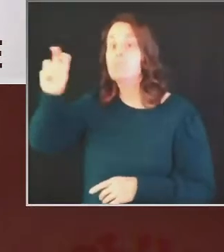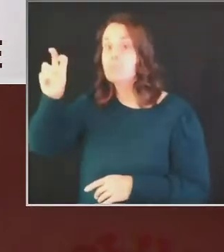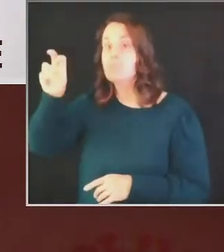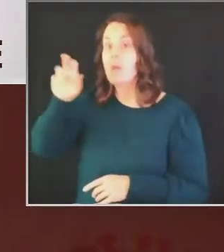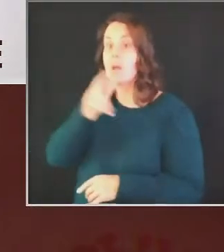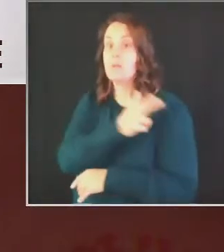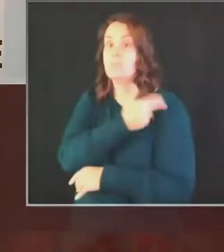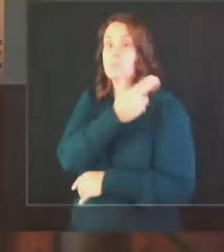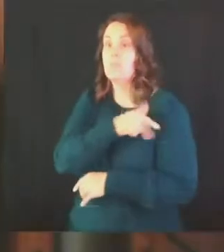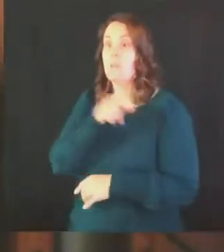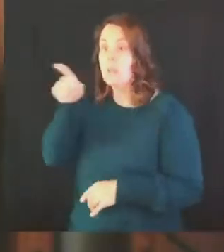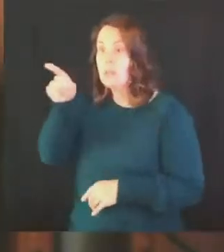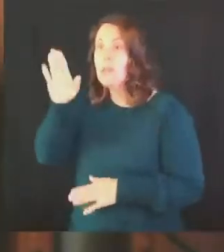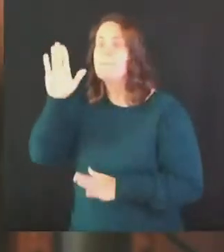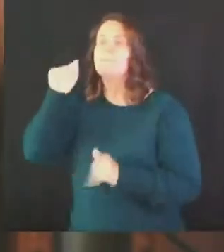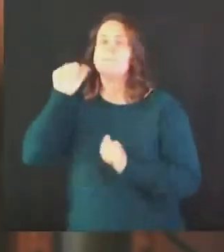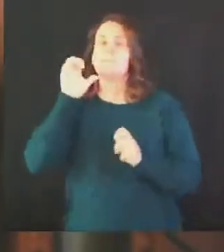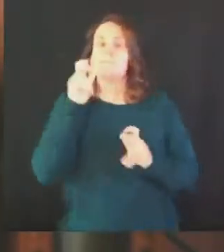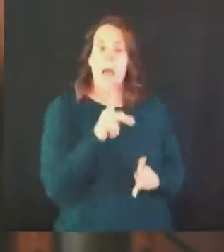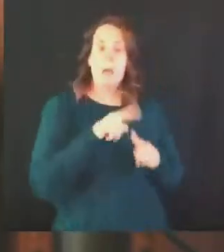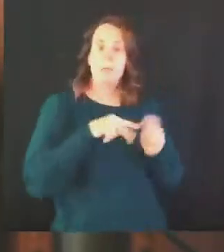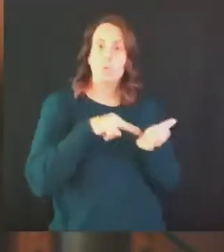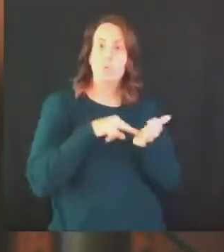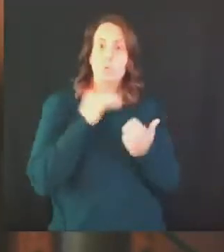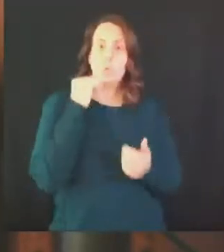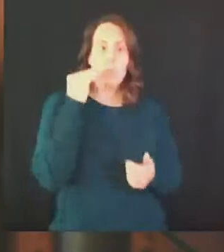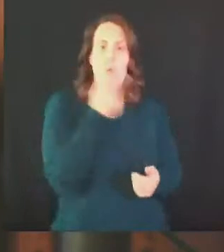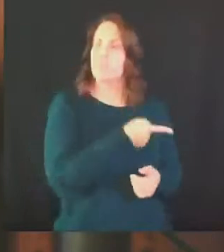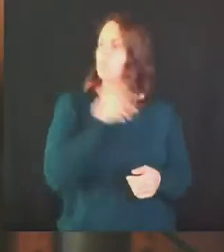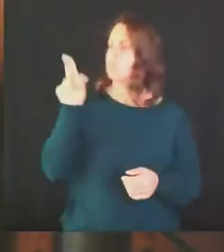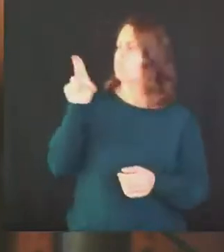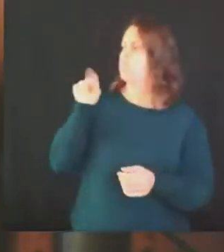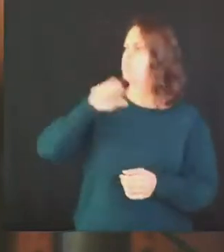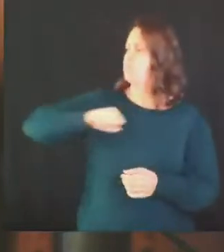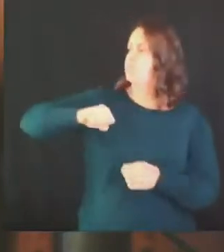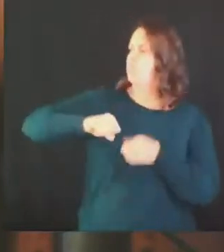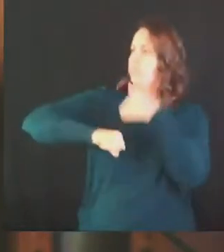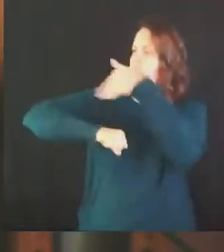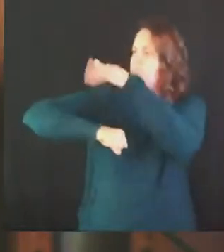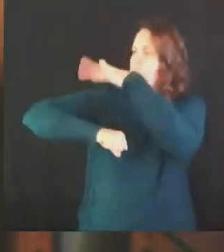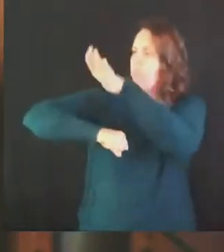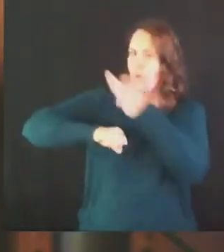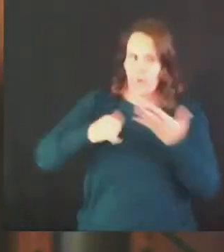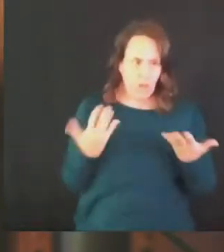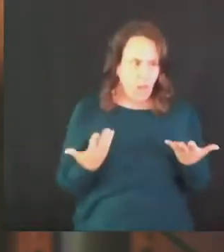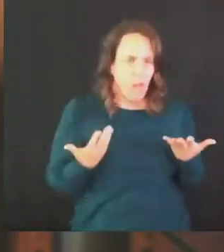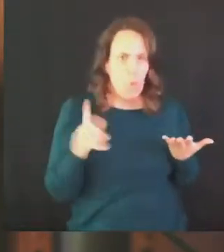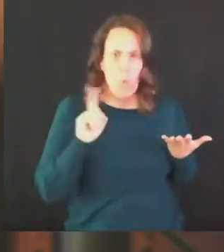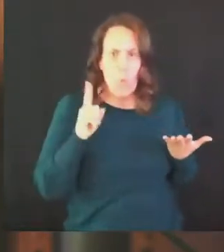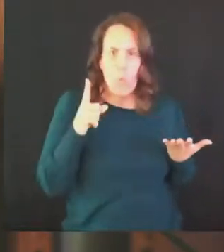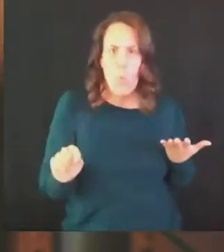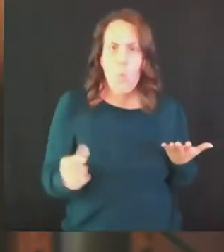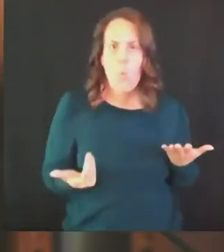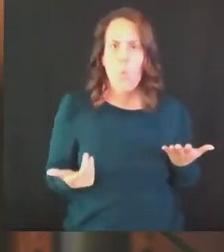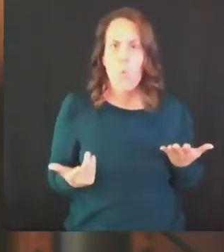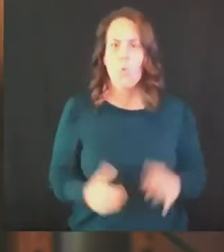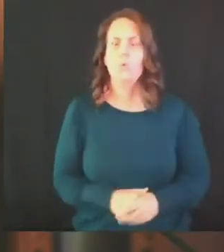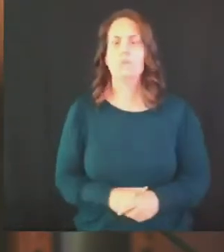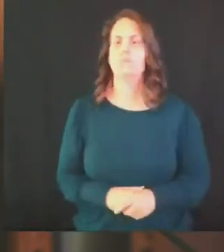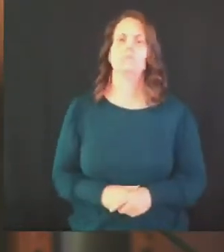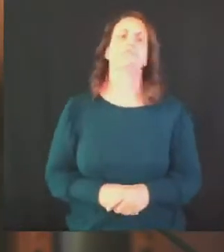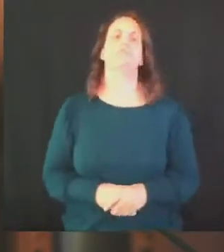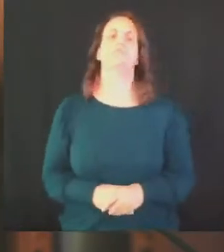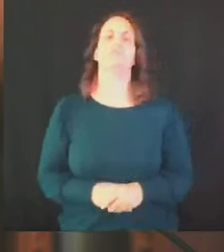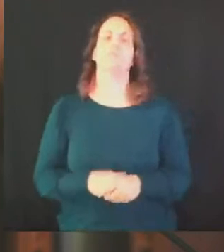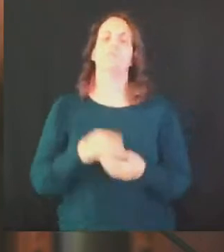think a patient who is who lives in a skilled nursing facility in a nursing home, they may